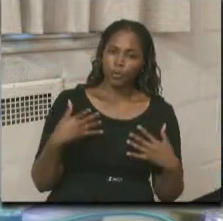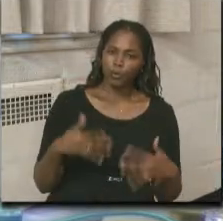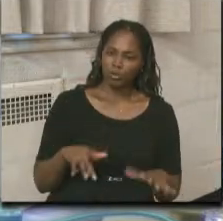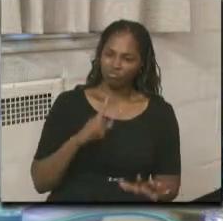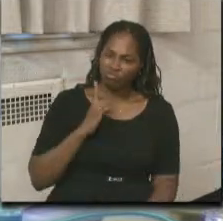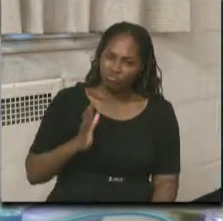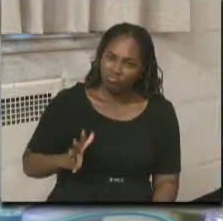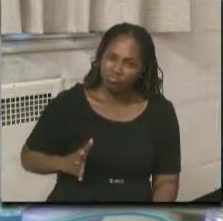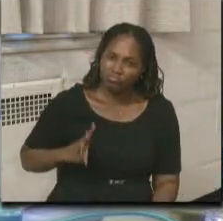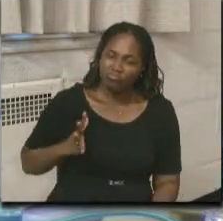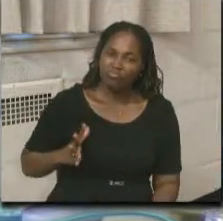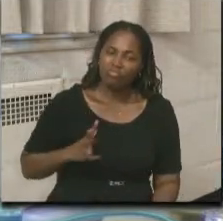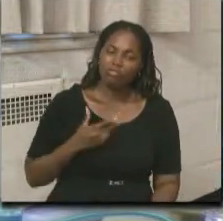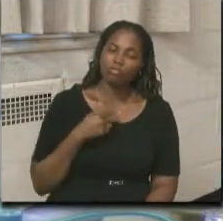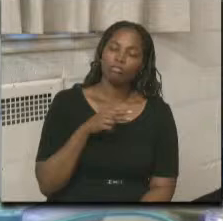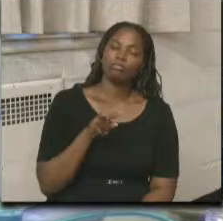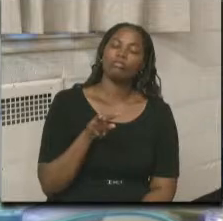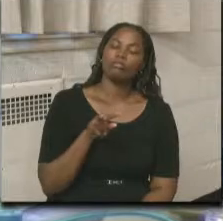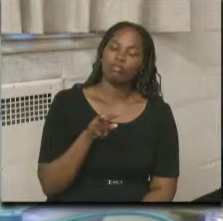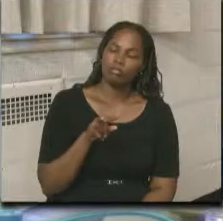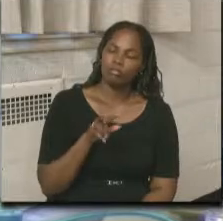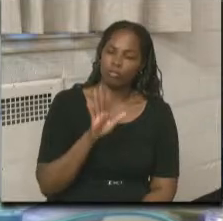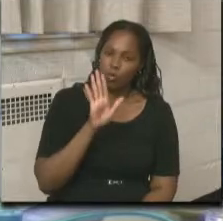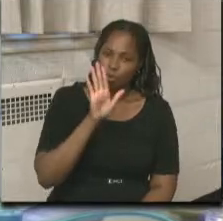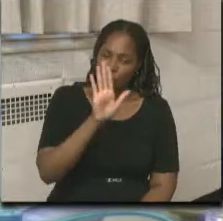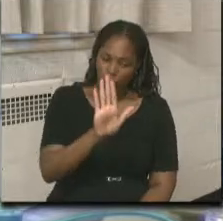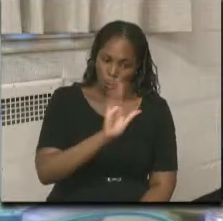thankful for the virtues that you presented,